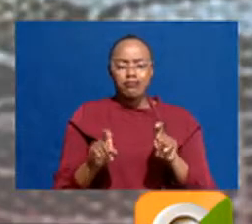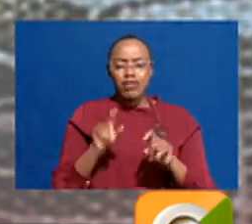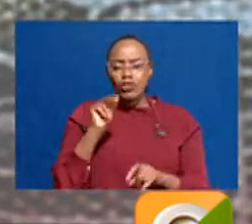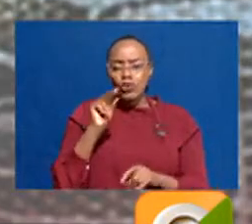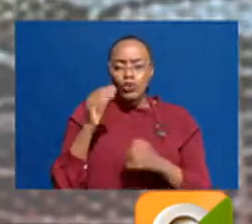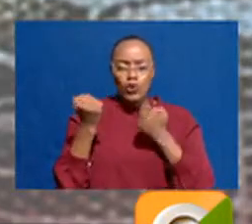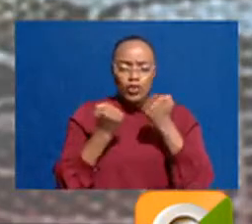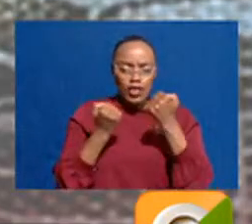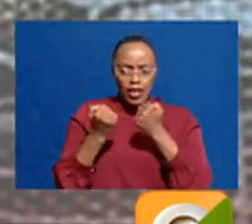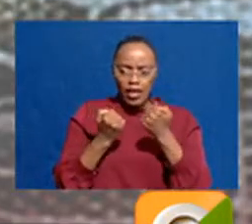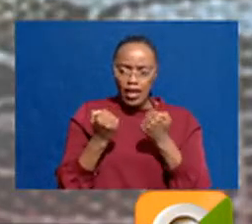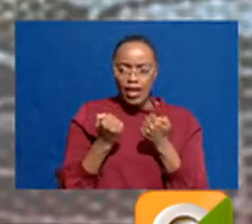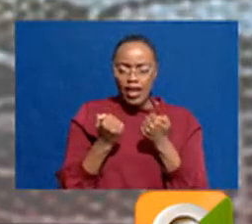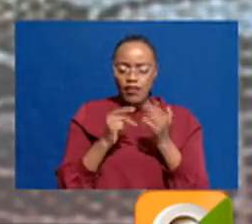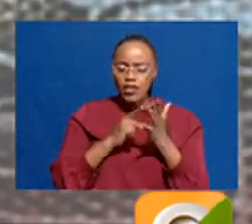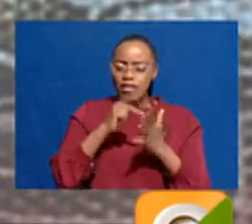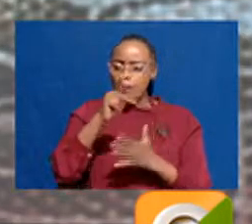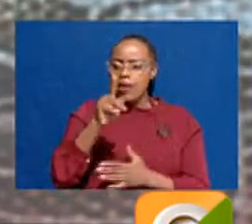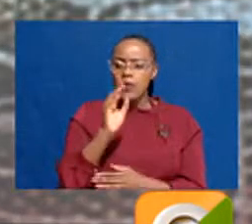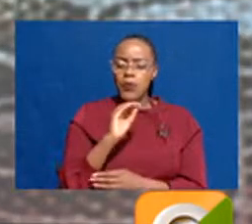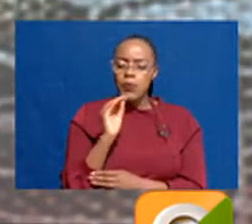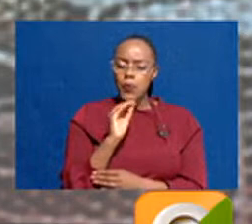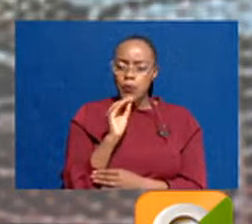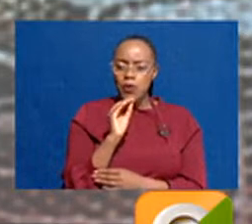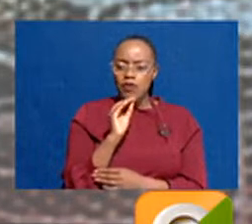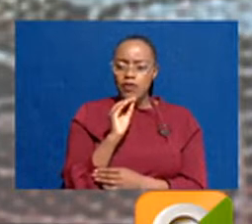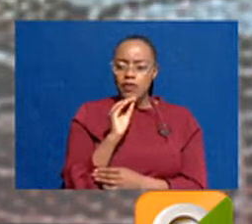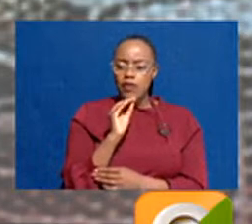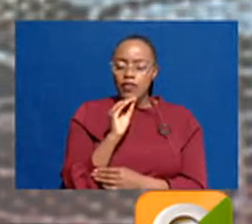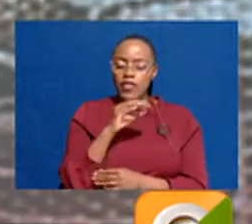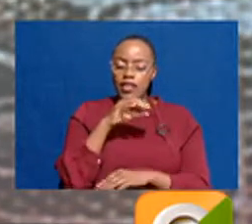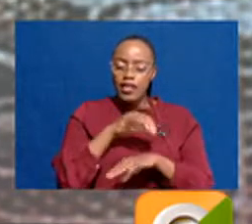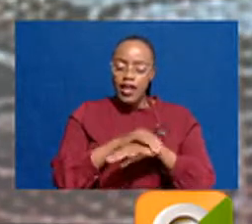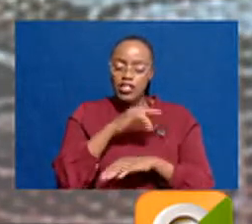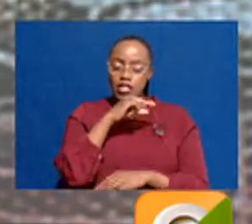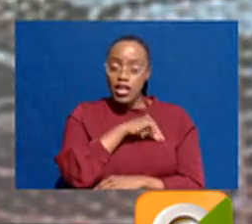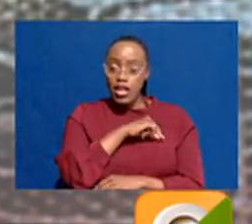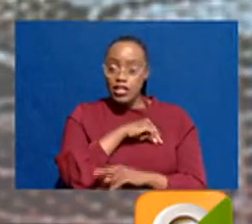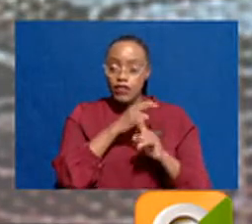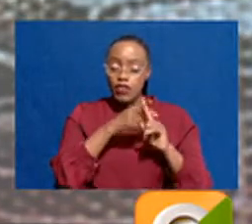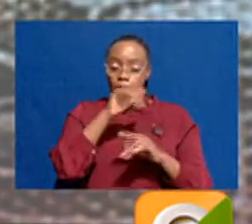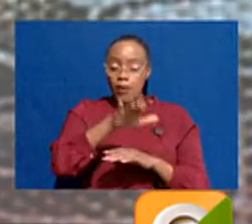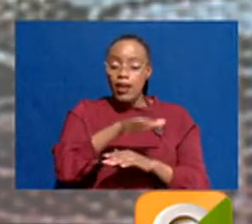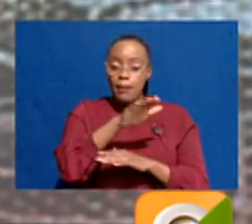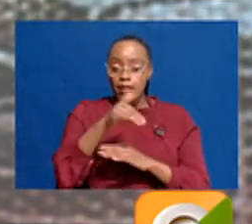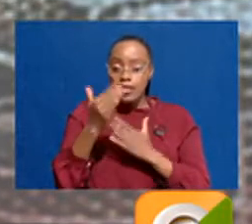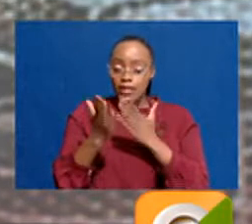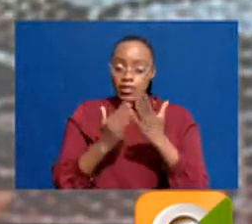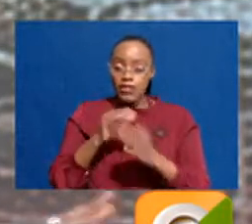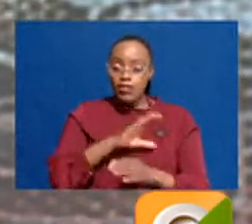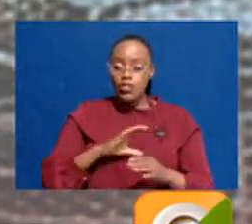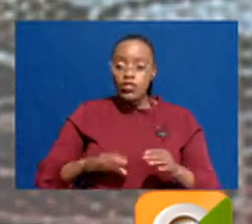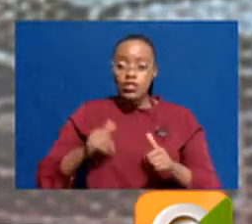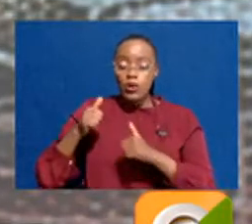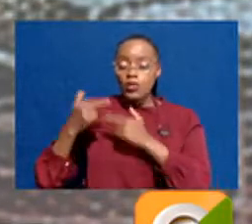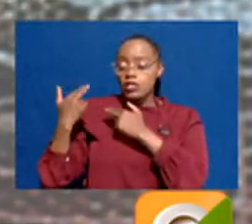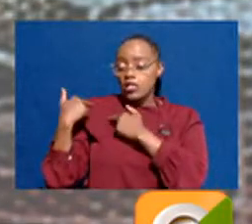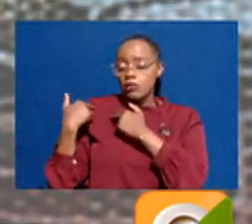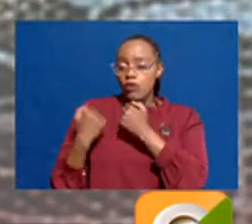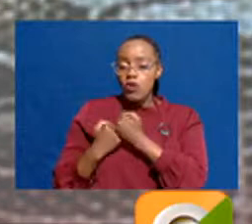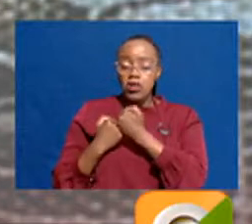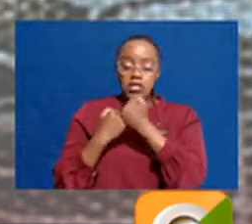the car is not paid. They get an allowance from Parliamentary Service Commission, which is facilitation.